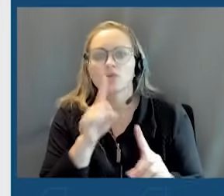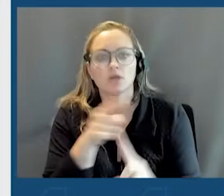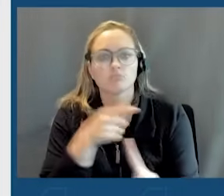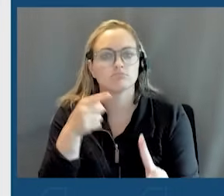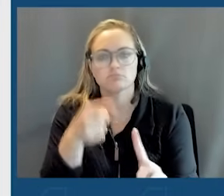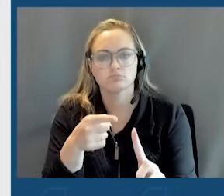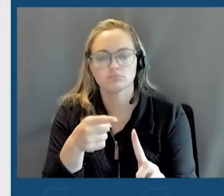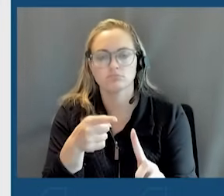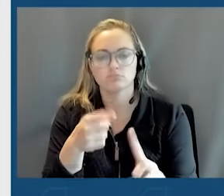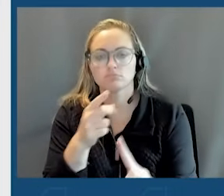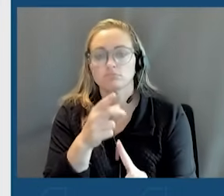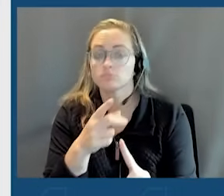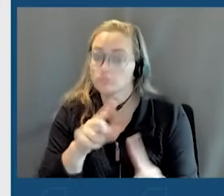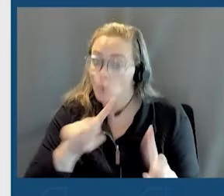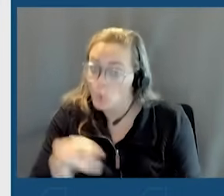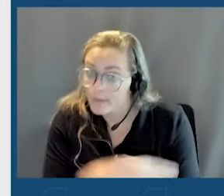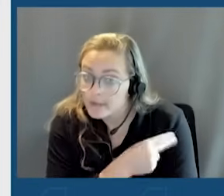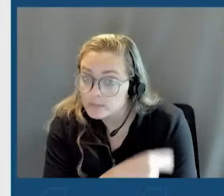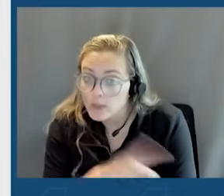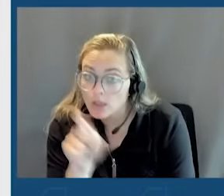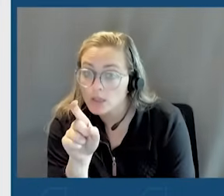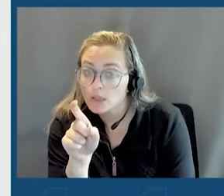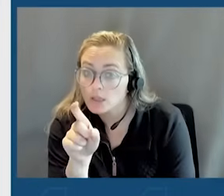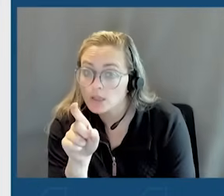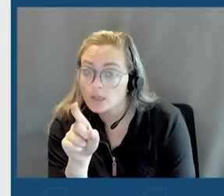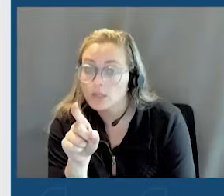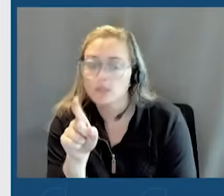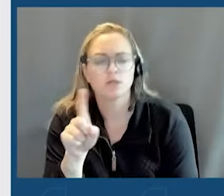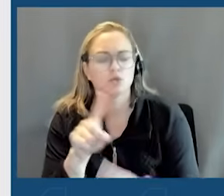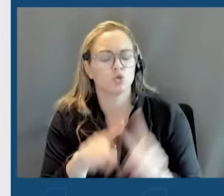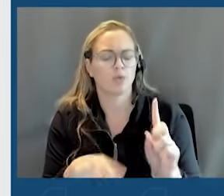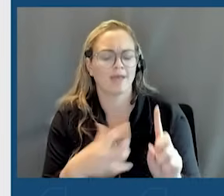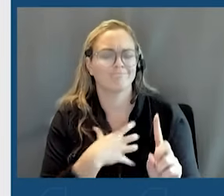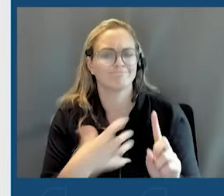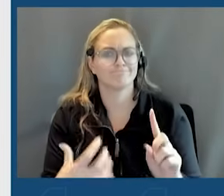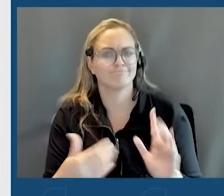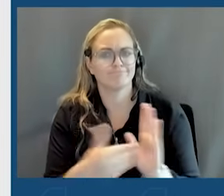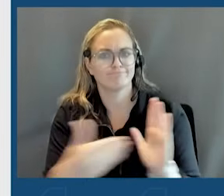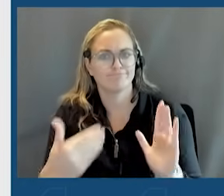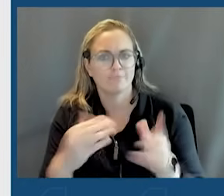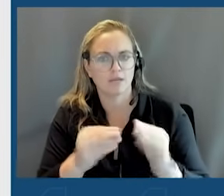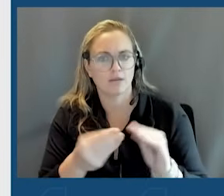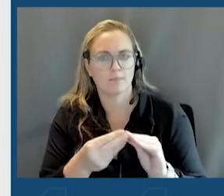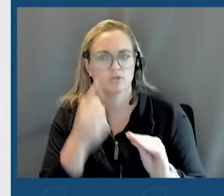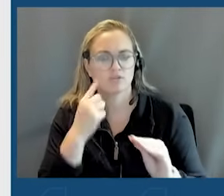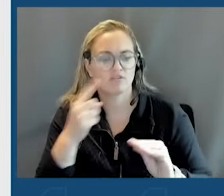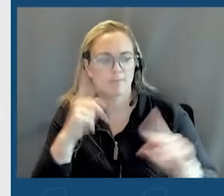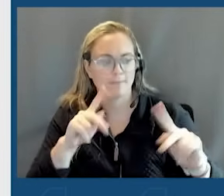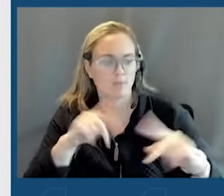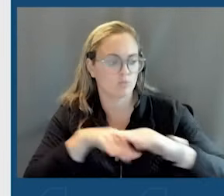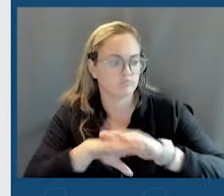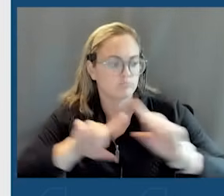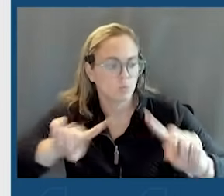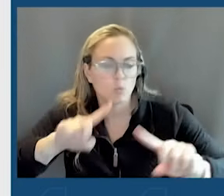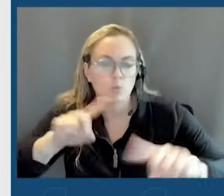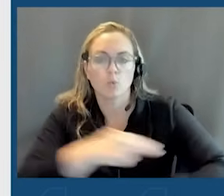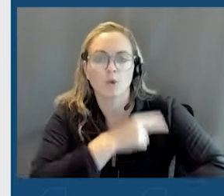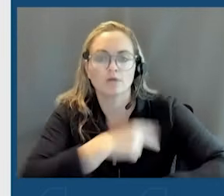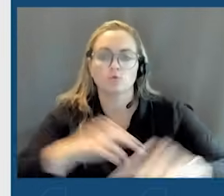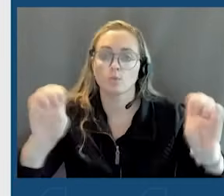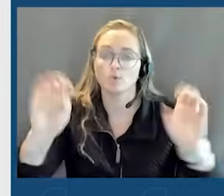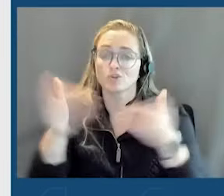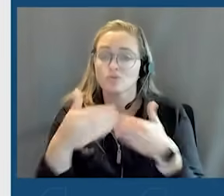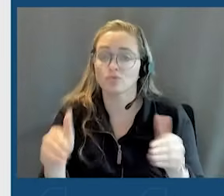are hospitalizations. You can't argue or dispute the numbers of people coming in, presenting themselves into an emergency room